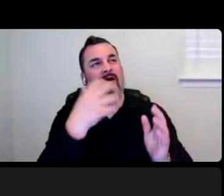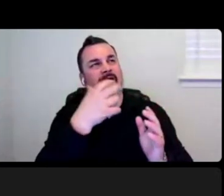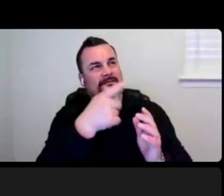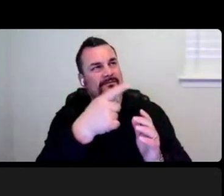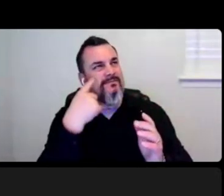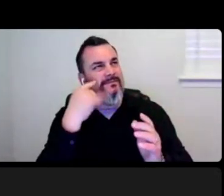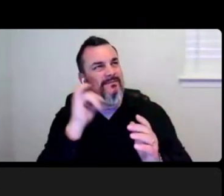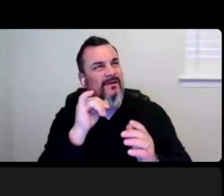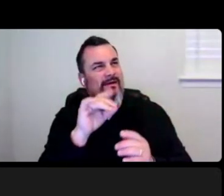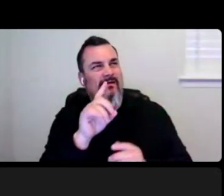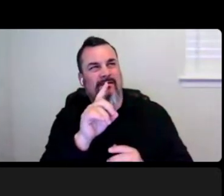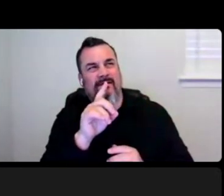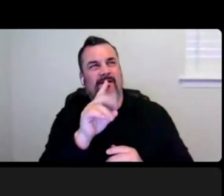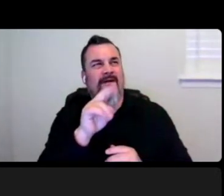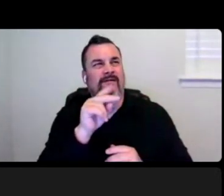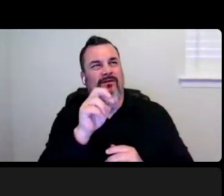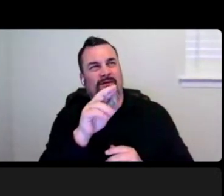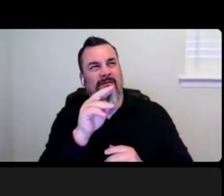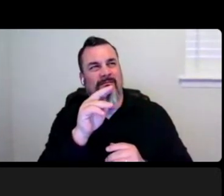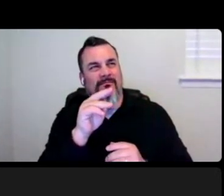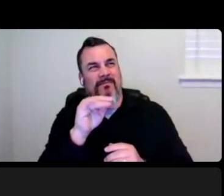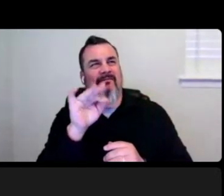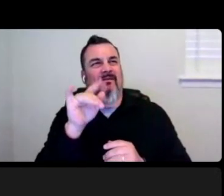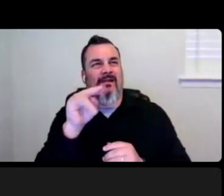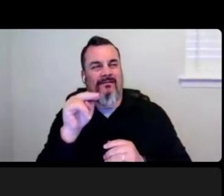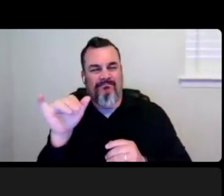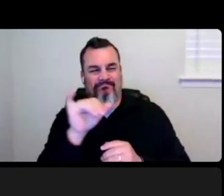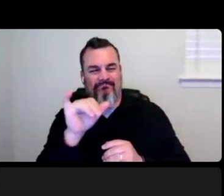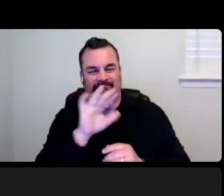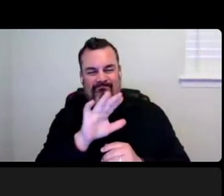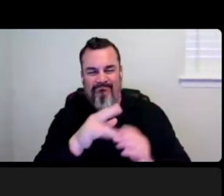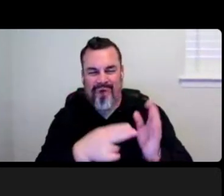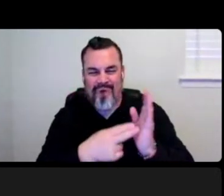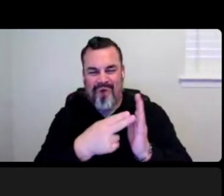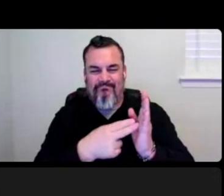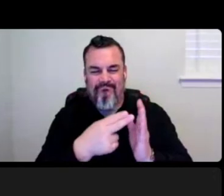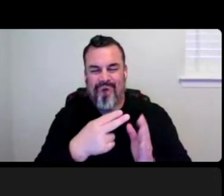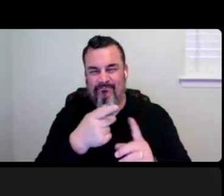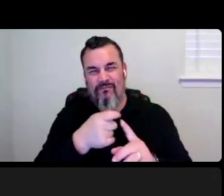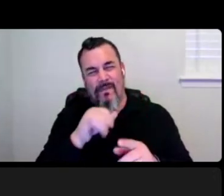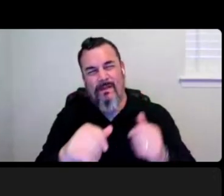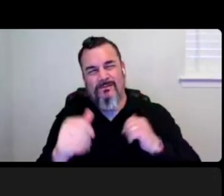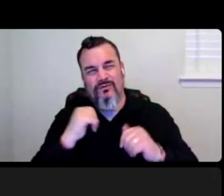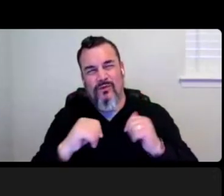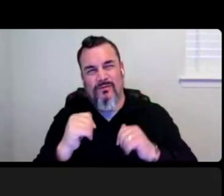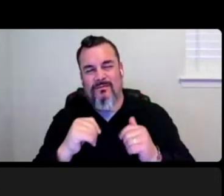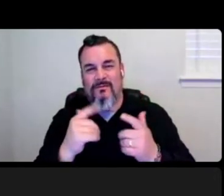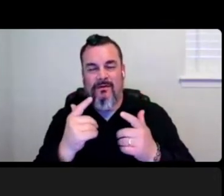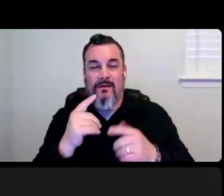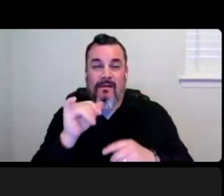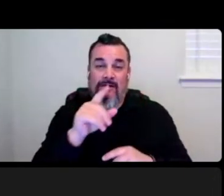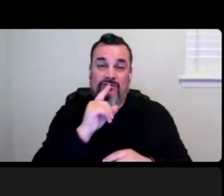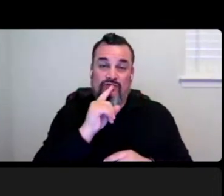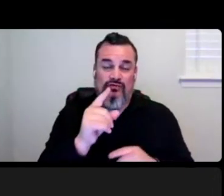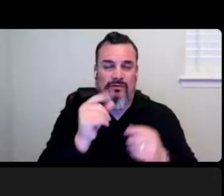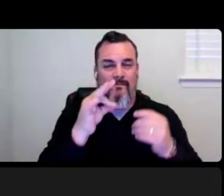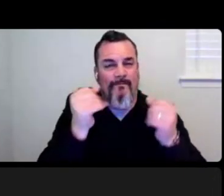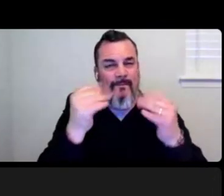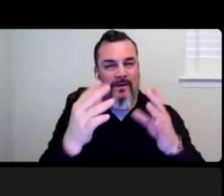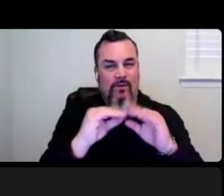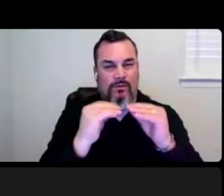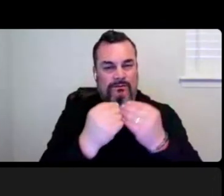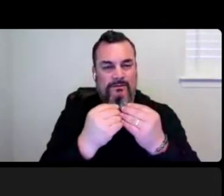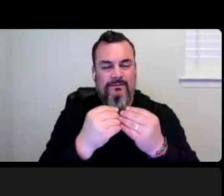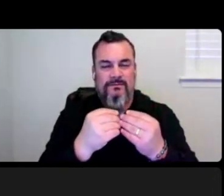like Dunder Mifflin. They had that kind of integrity and, you know, from that show. And that is true of too many organizations